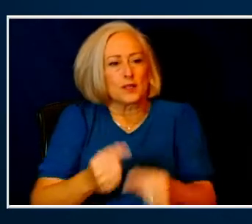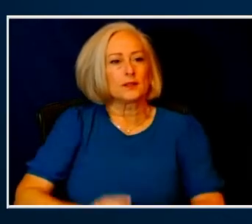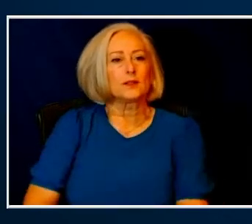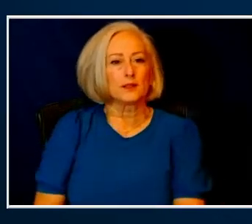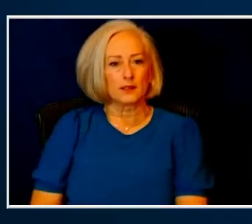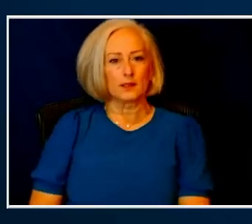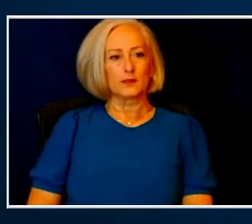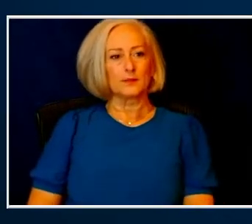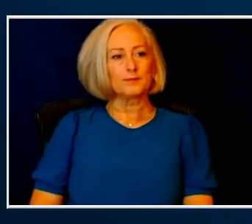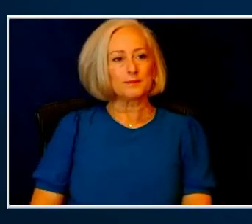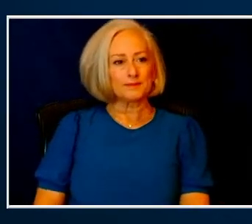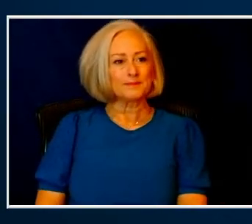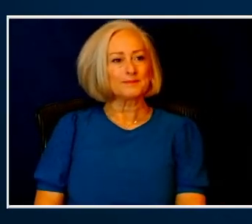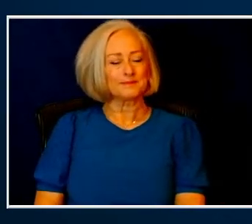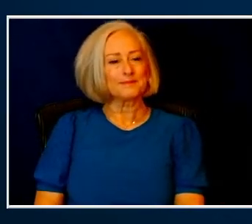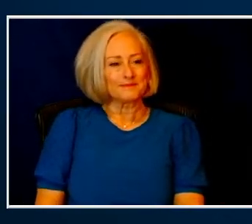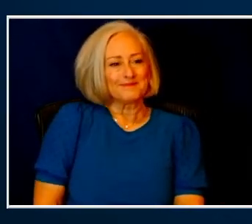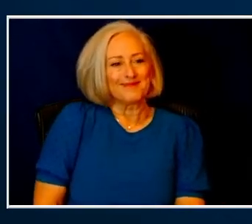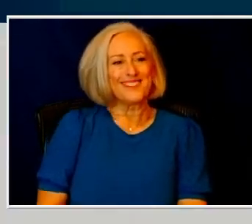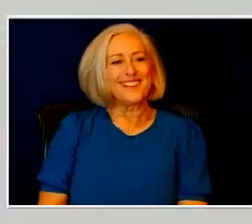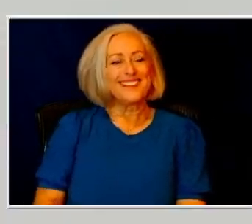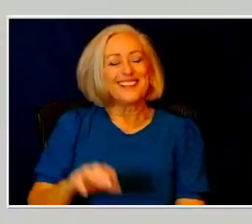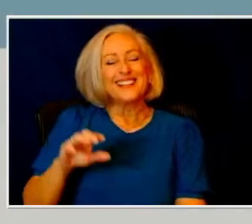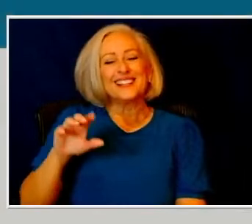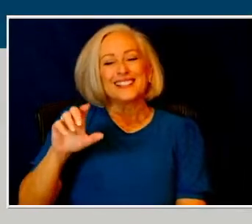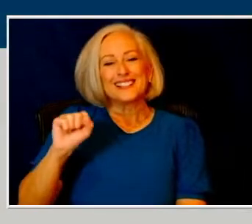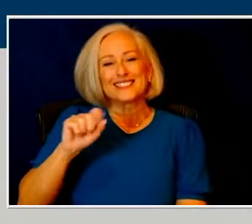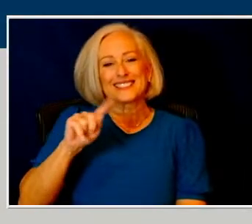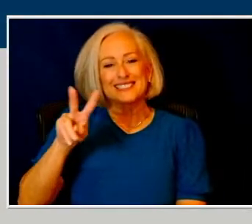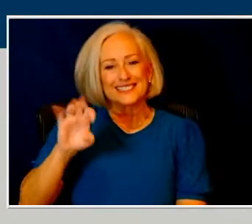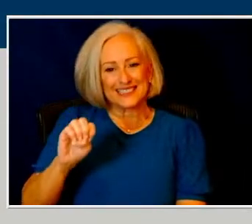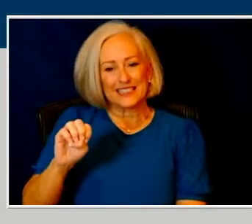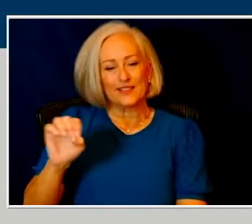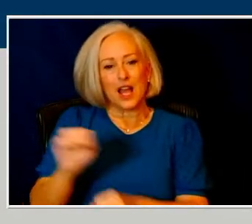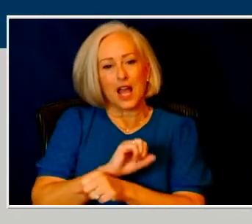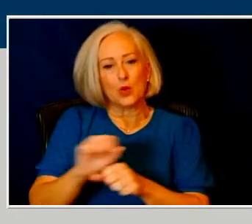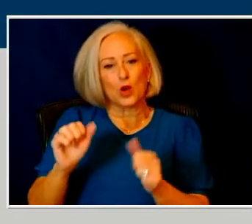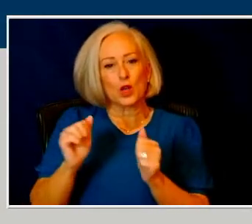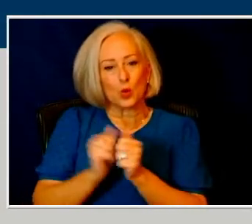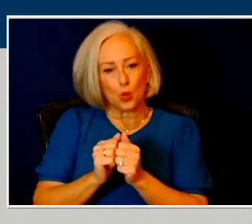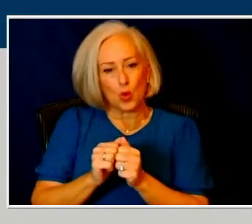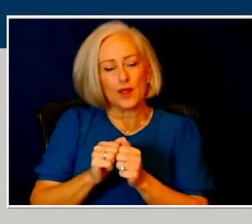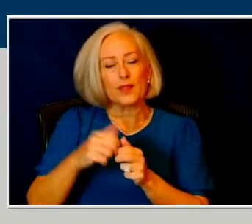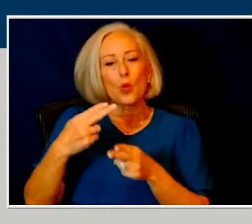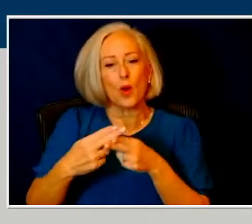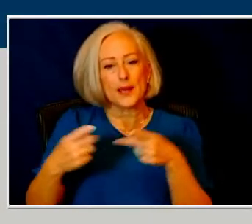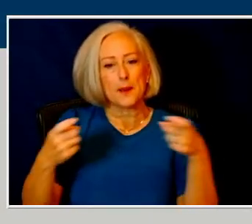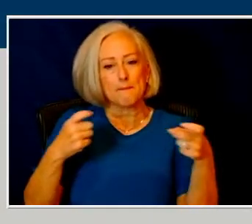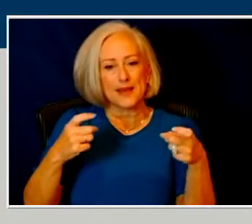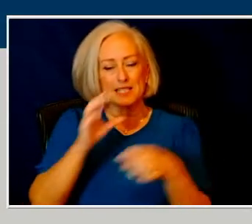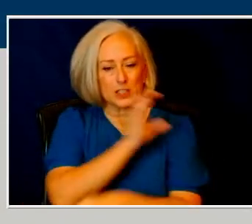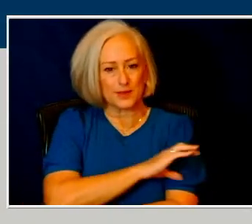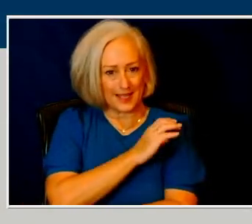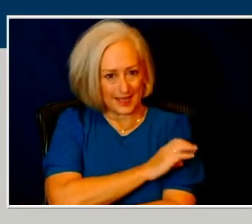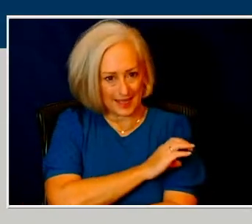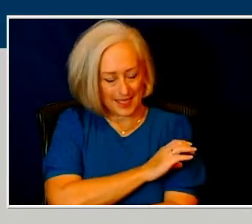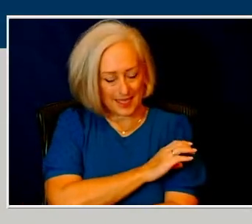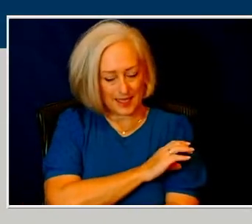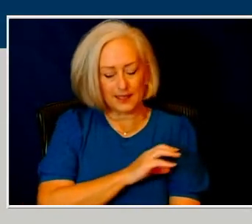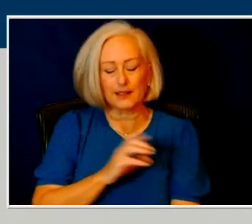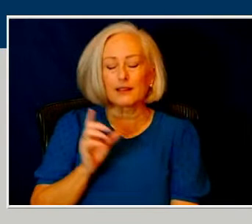Okay, Steve. To Steve. Yeah. So I work with our weight management clinic, and like Steve had mentioned, we really have